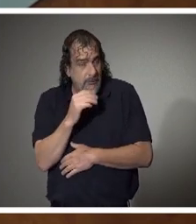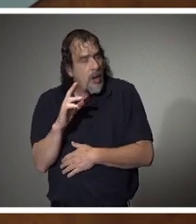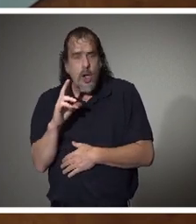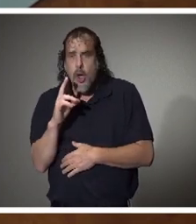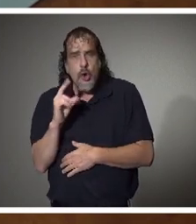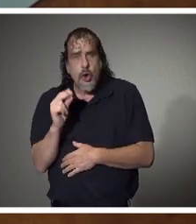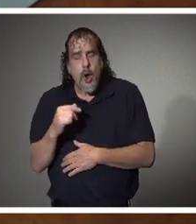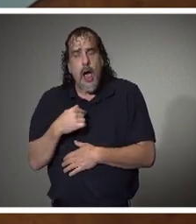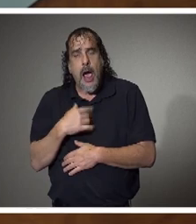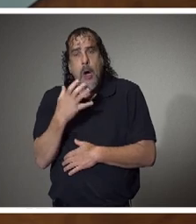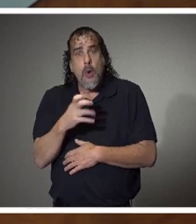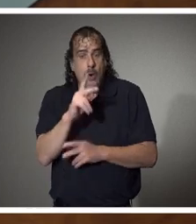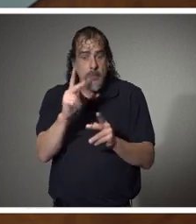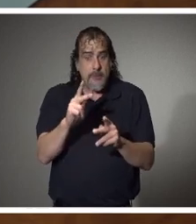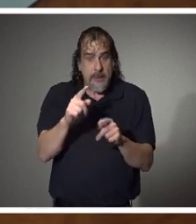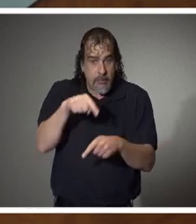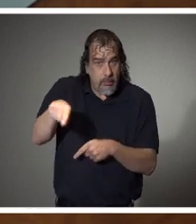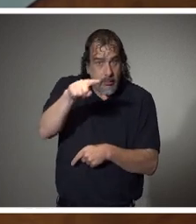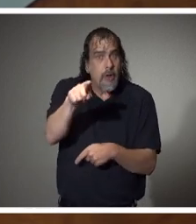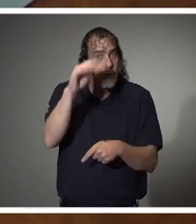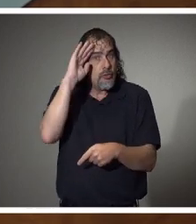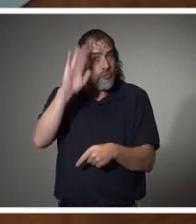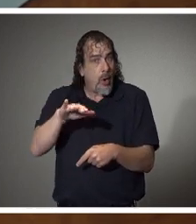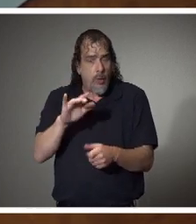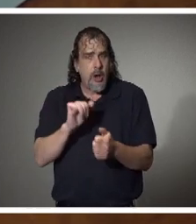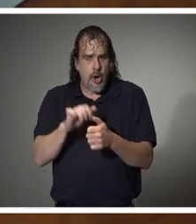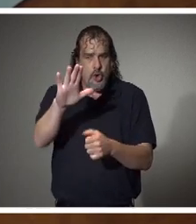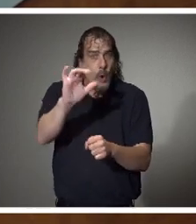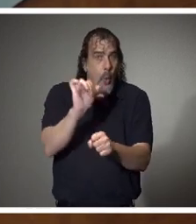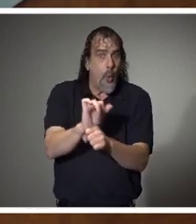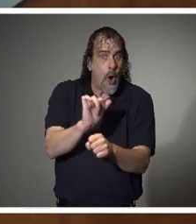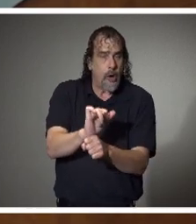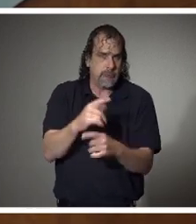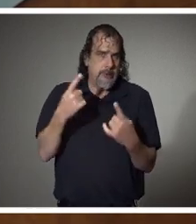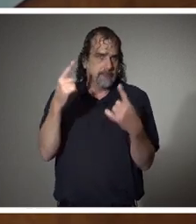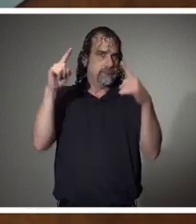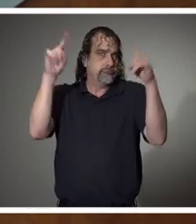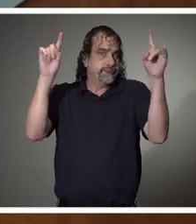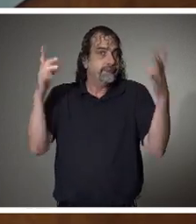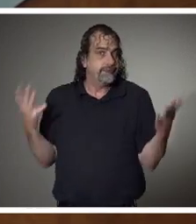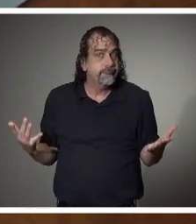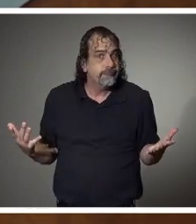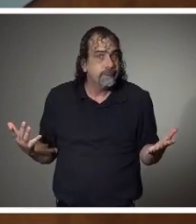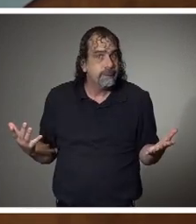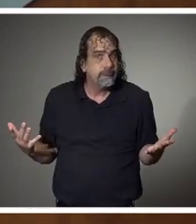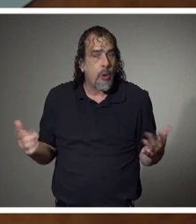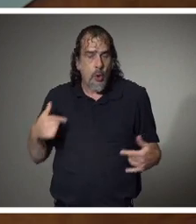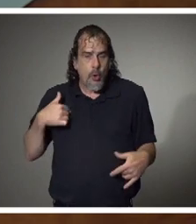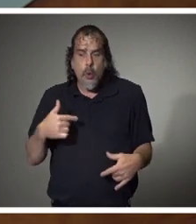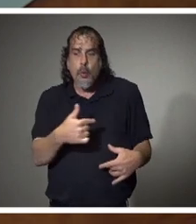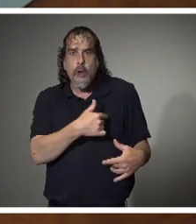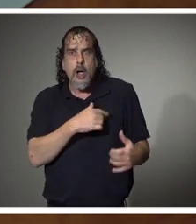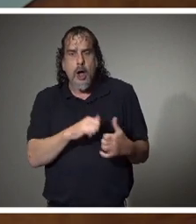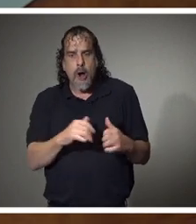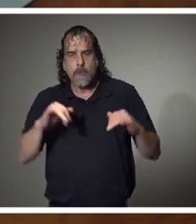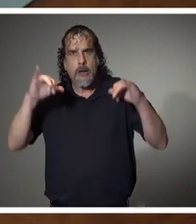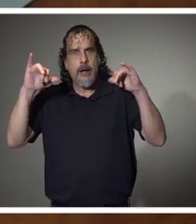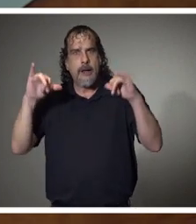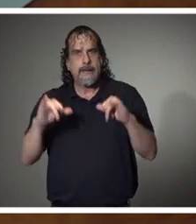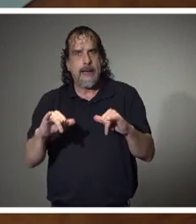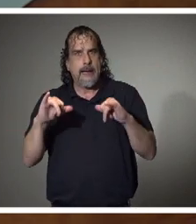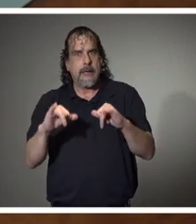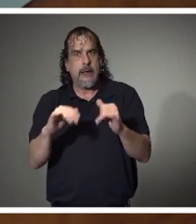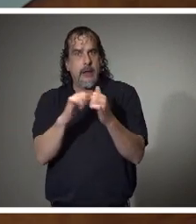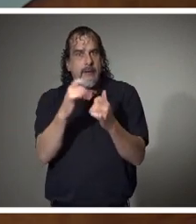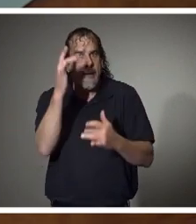Mississippi to know your work is making a difference. We are containing the virus